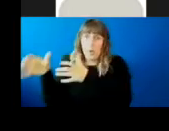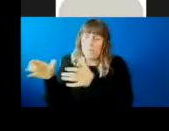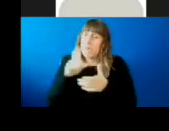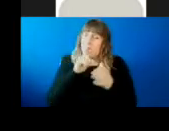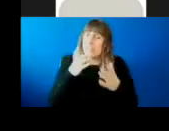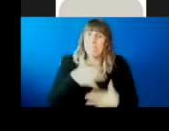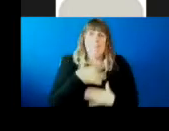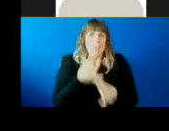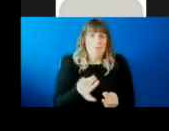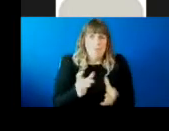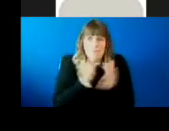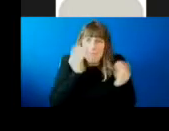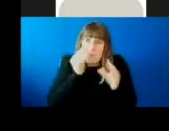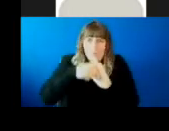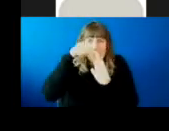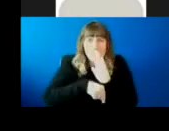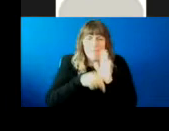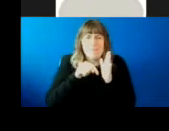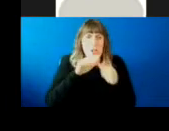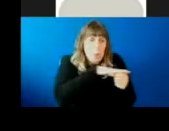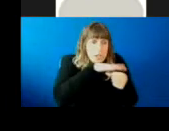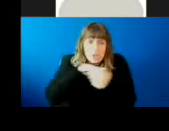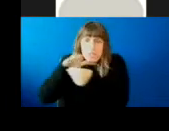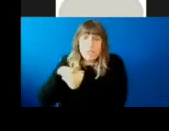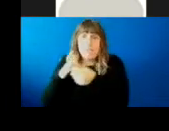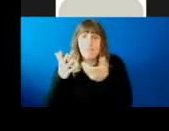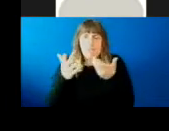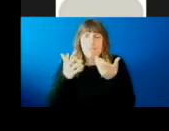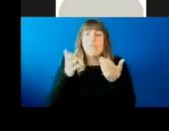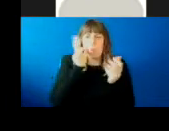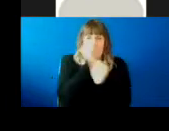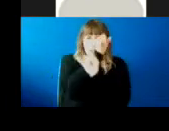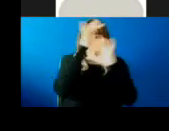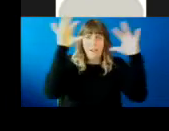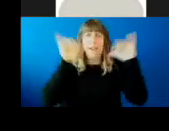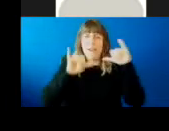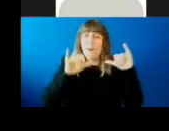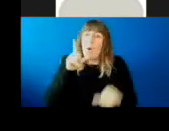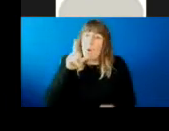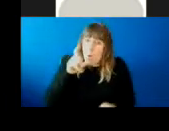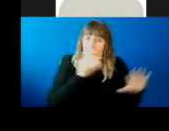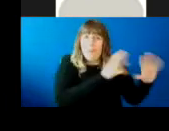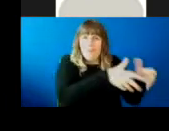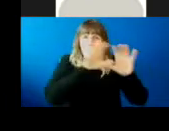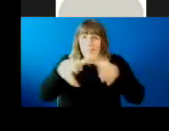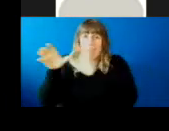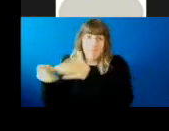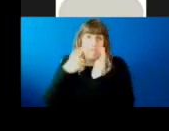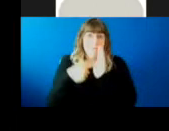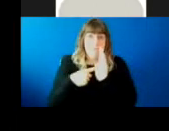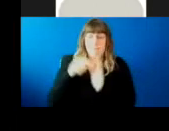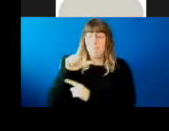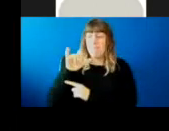about demographic and location. And you'll start to get a picture of like maybe one of your personas is on